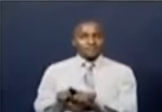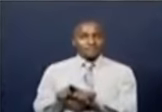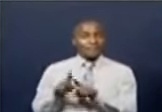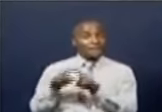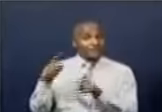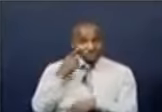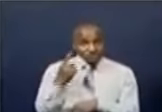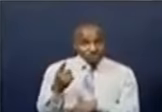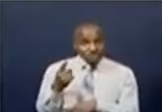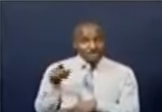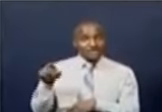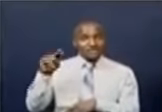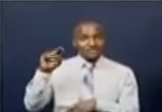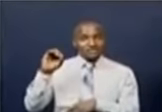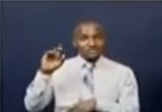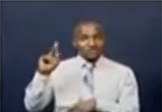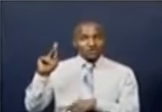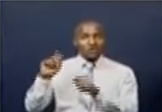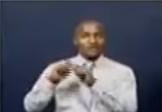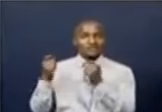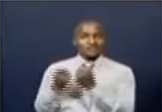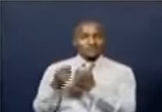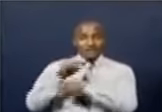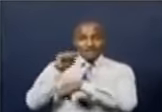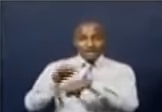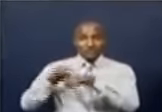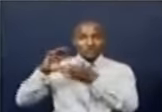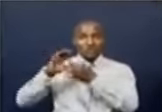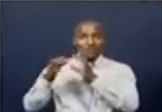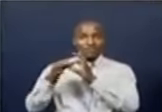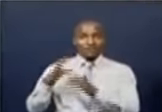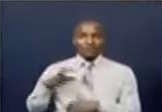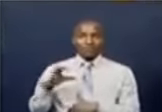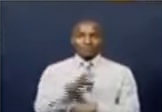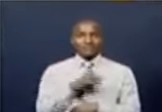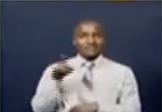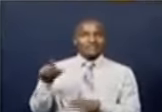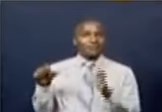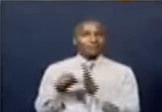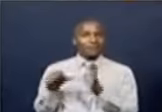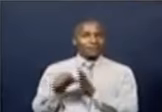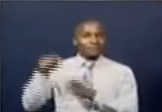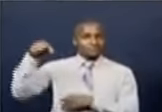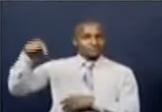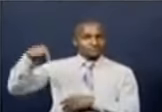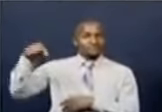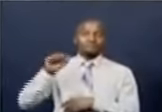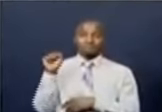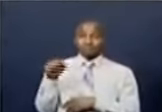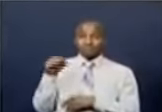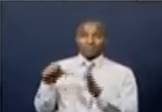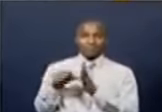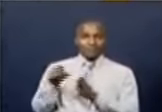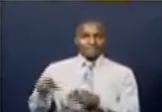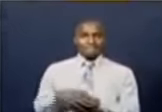was a NOC team. So National Olympics Committee. Yes, this is a National Olympics Committee. That is where you think the problem is? So far, that's where that problem originated. This